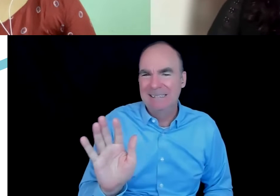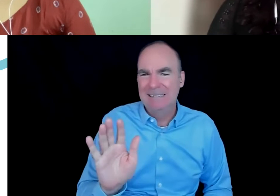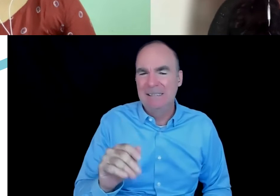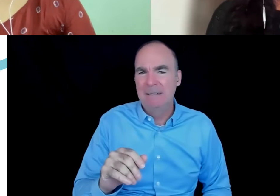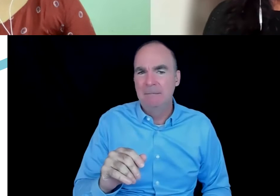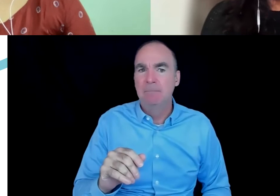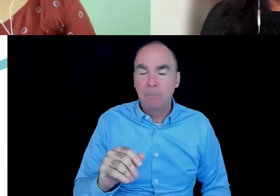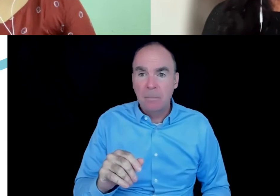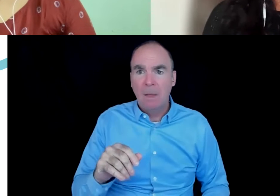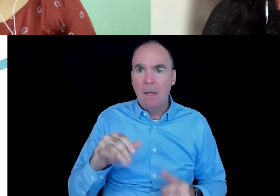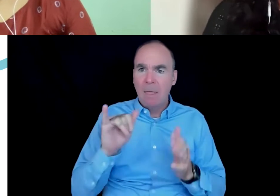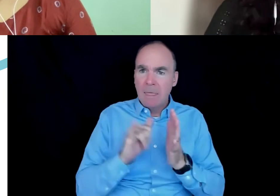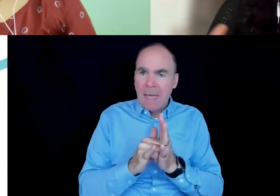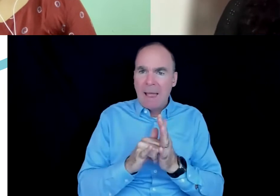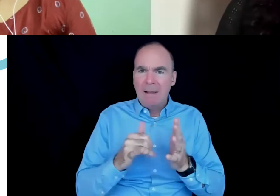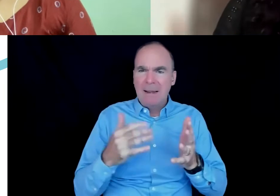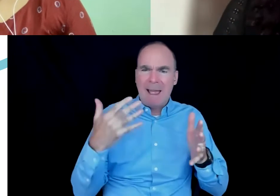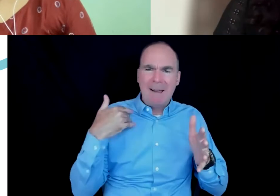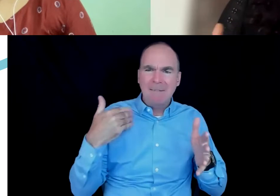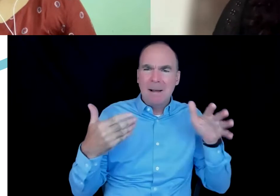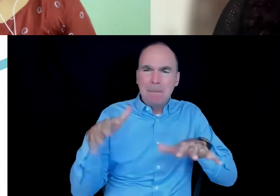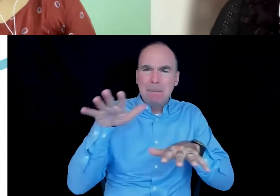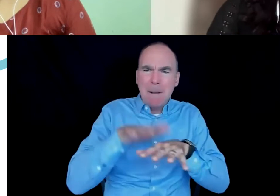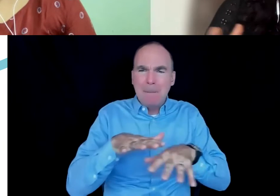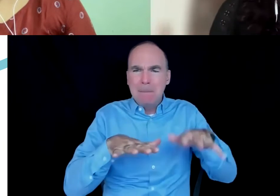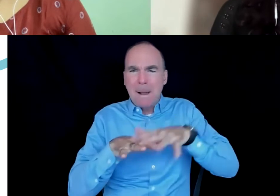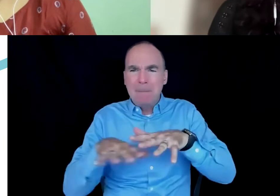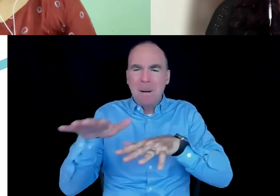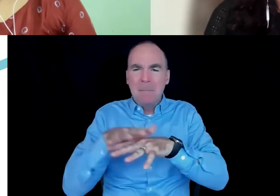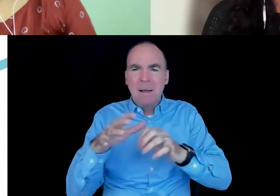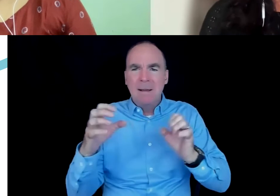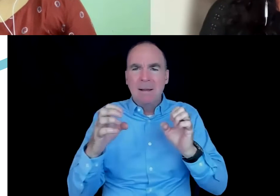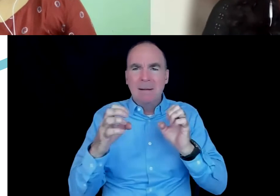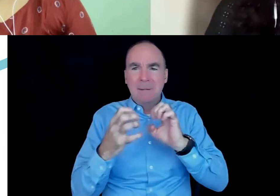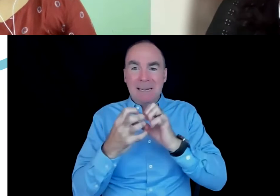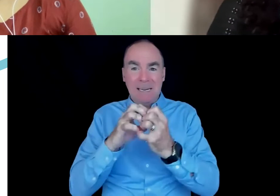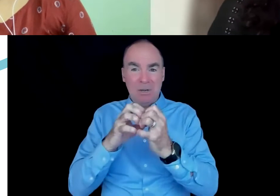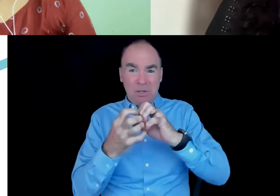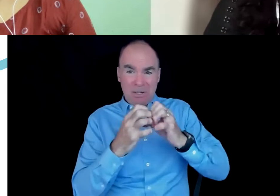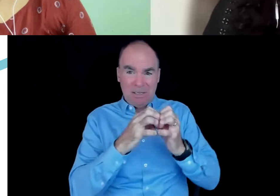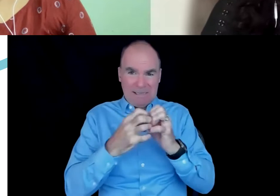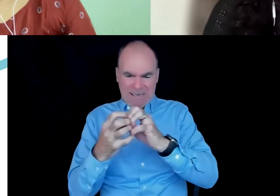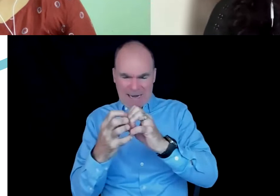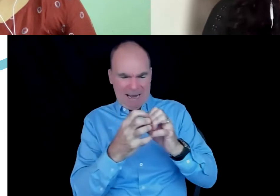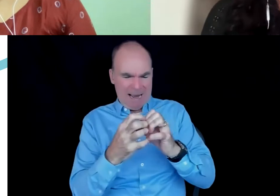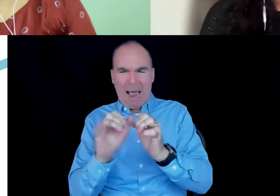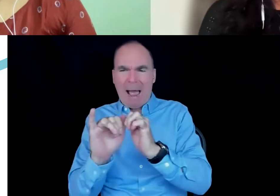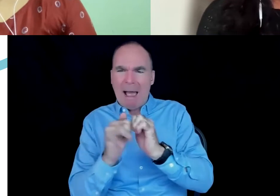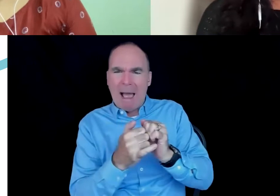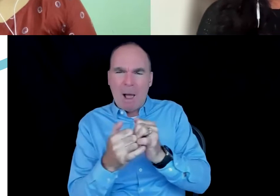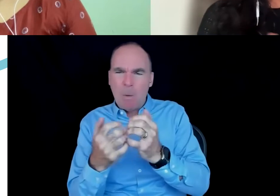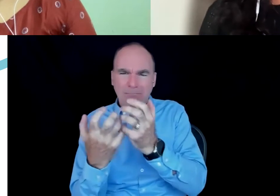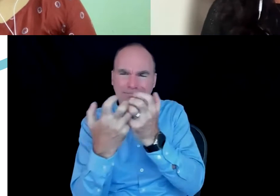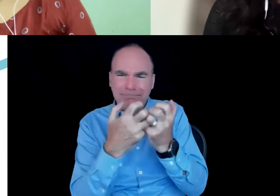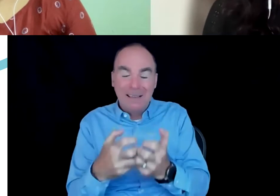an intersectional and inclusive approach? It's these are very large topics that we could probably unpack for much longer than